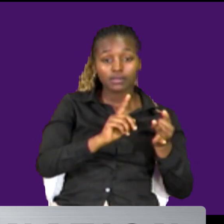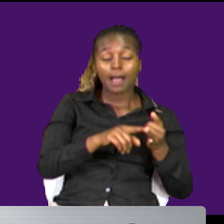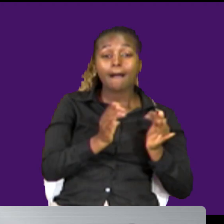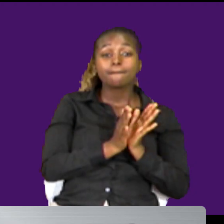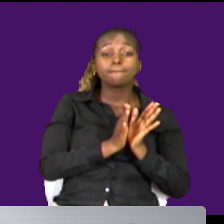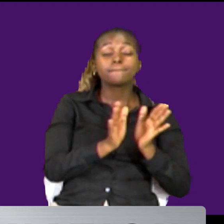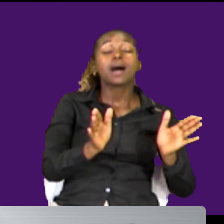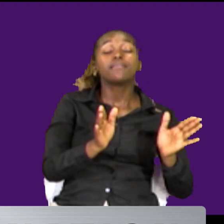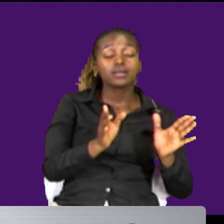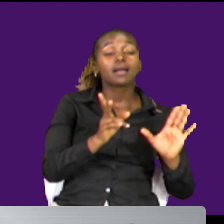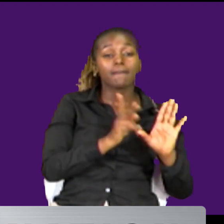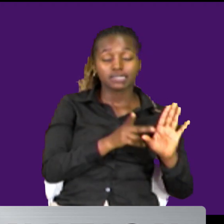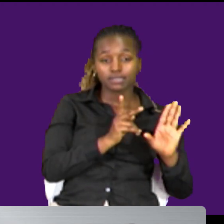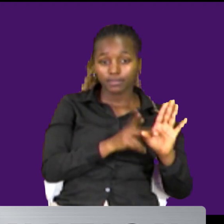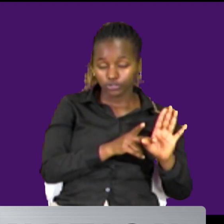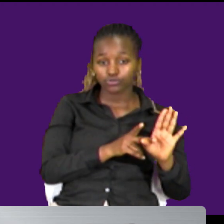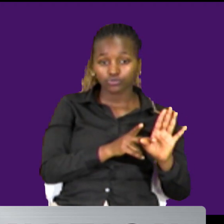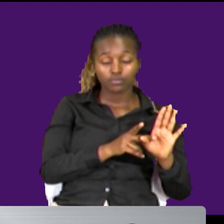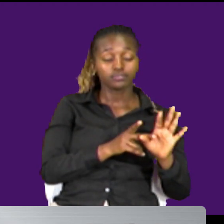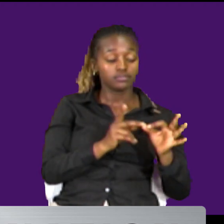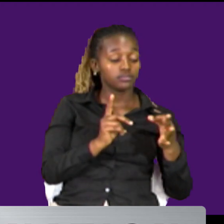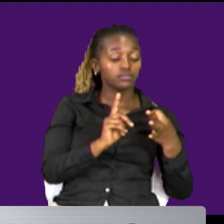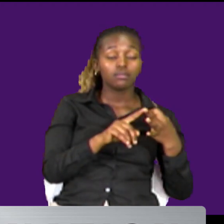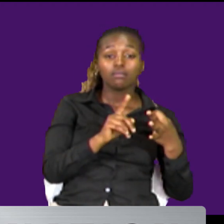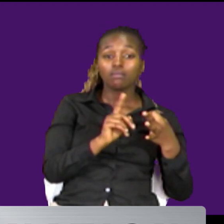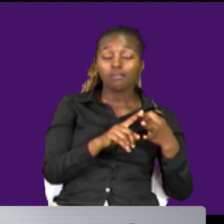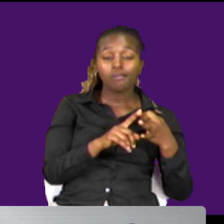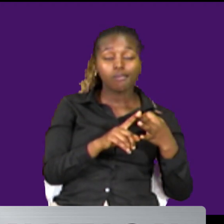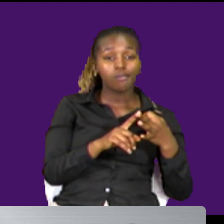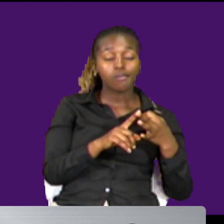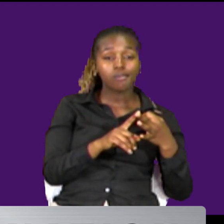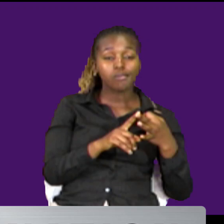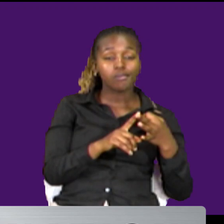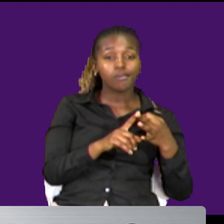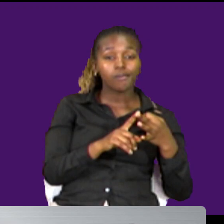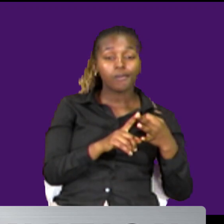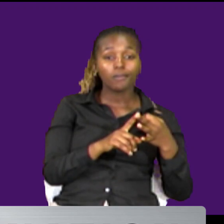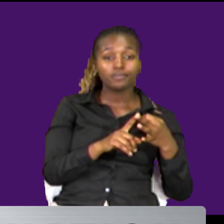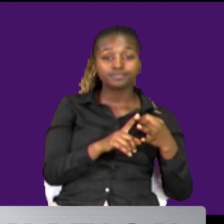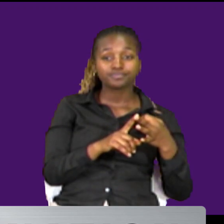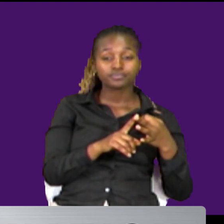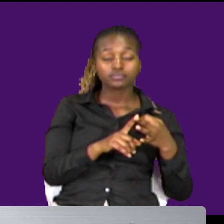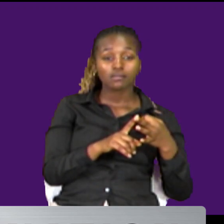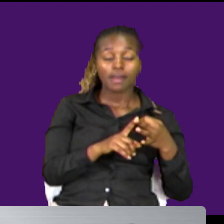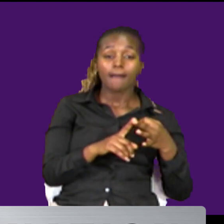from civic education. Right. And the third area the report spoke about was civic